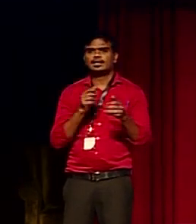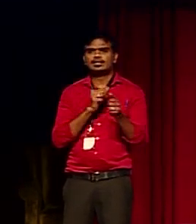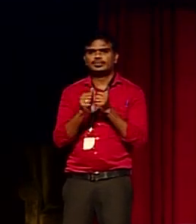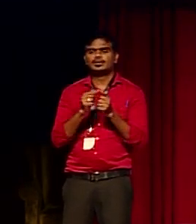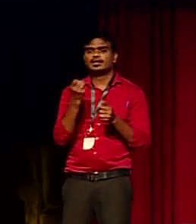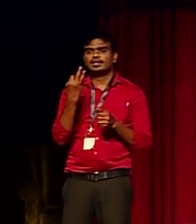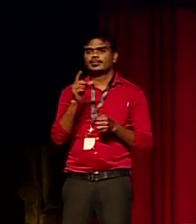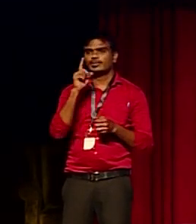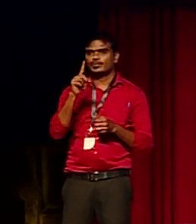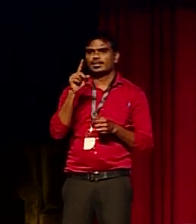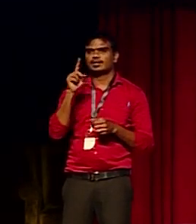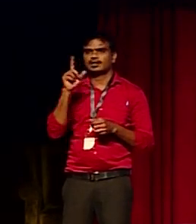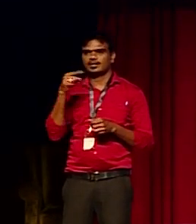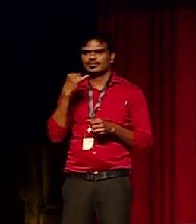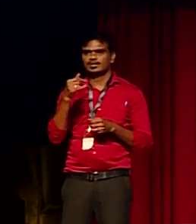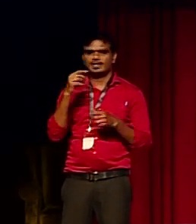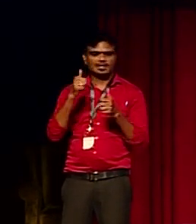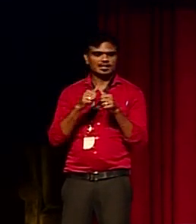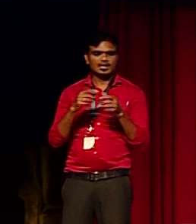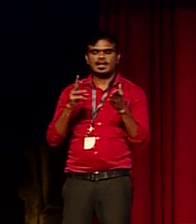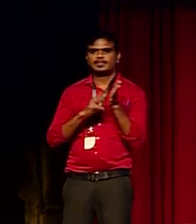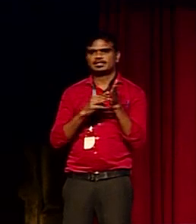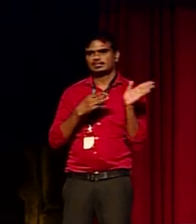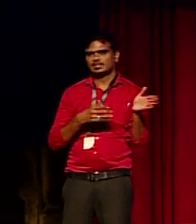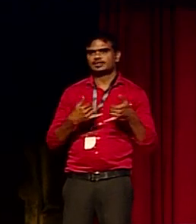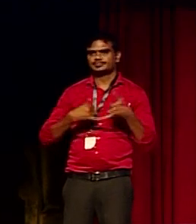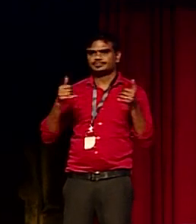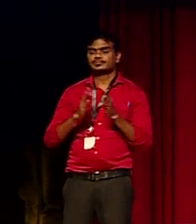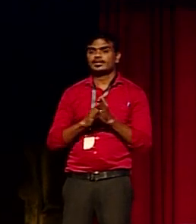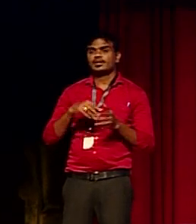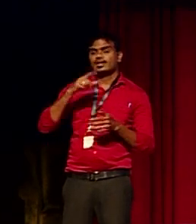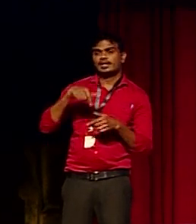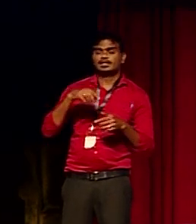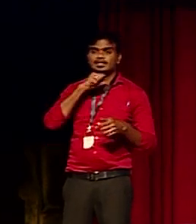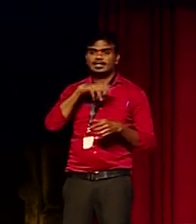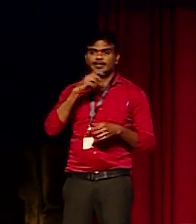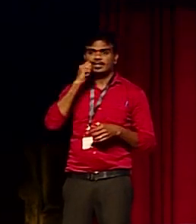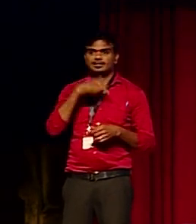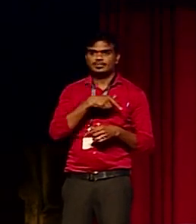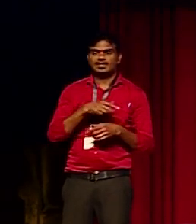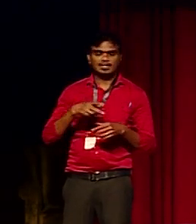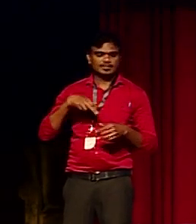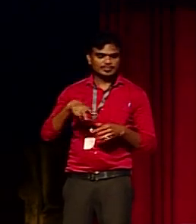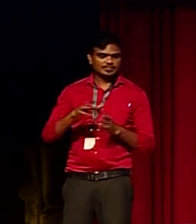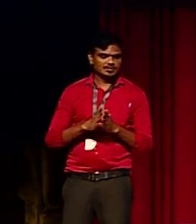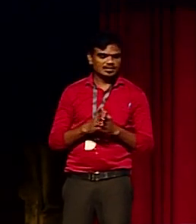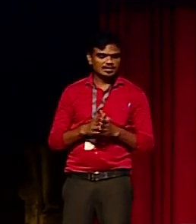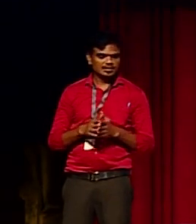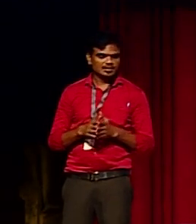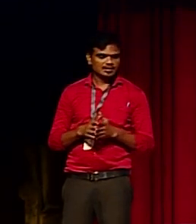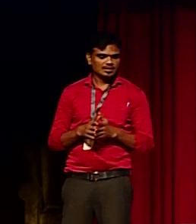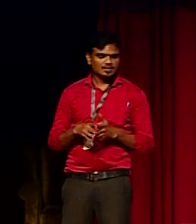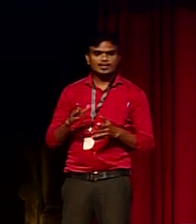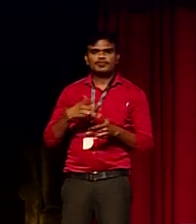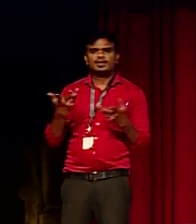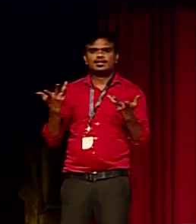the #1 cause of amputations in India. And when these young men come for prosthetic fitting, and we ask them,